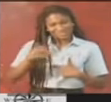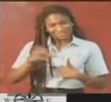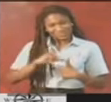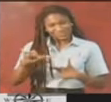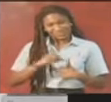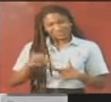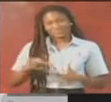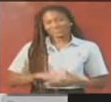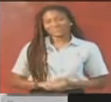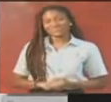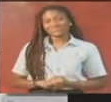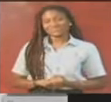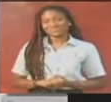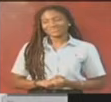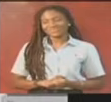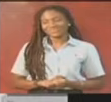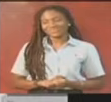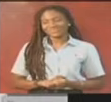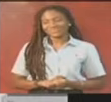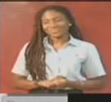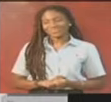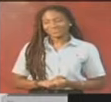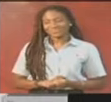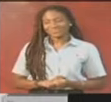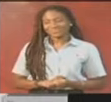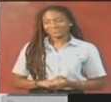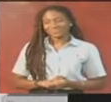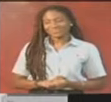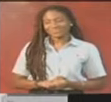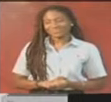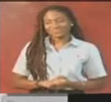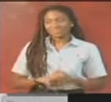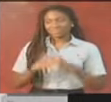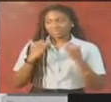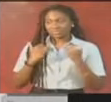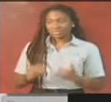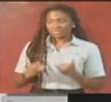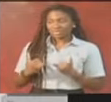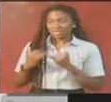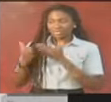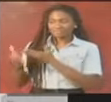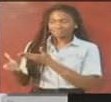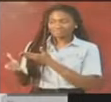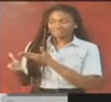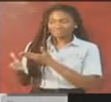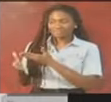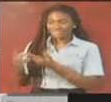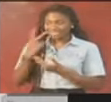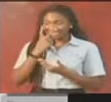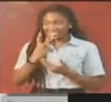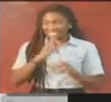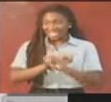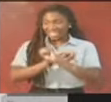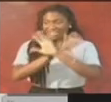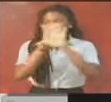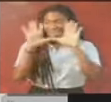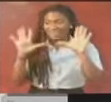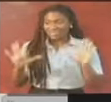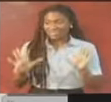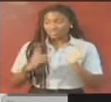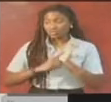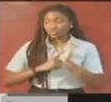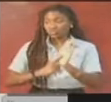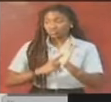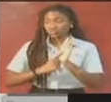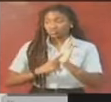Using the same data, we look at our heat map, our density map, which shows quite clearly that the